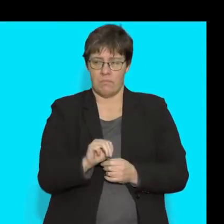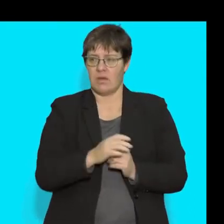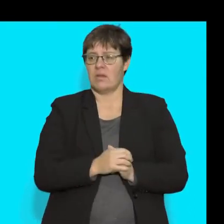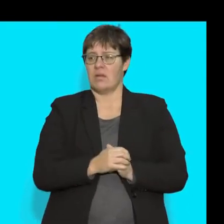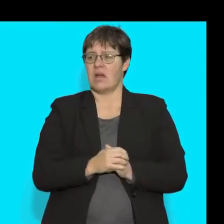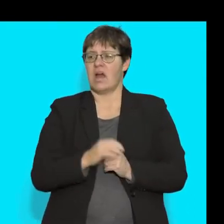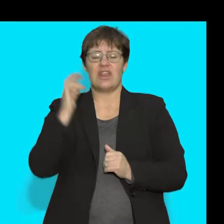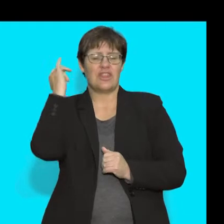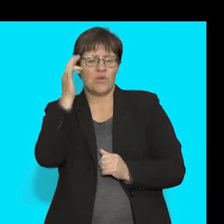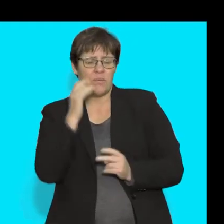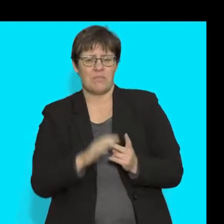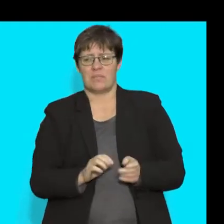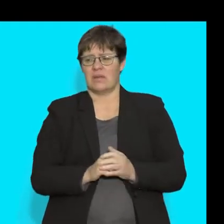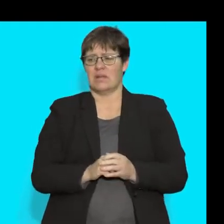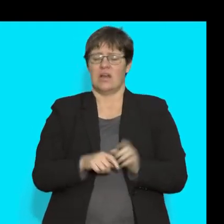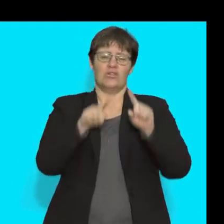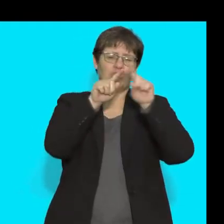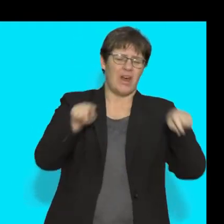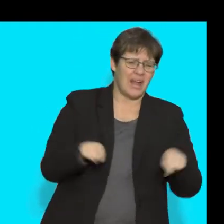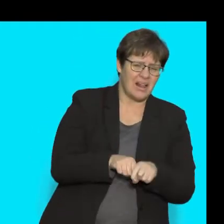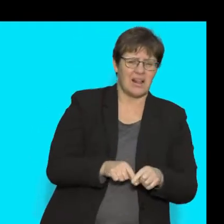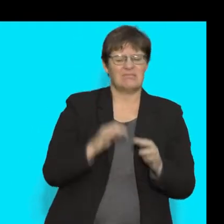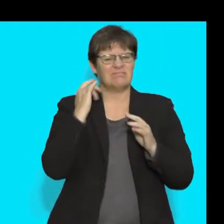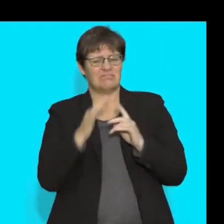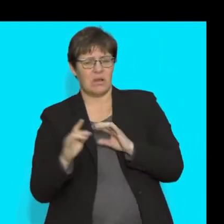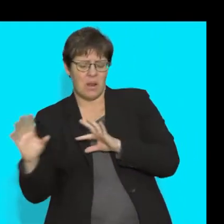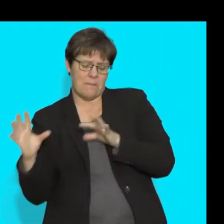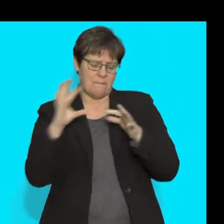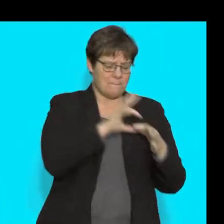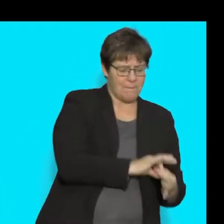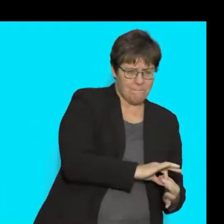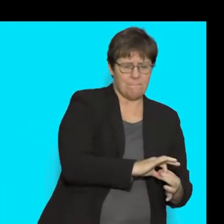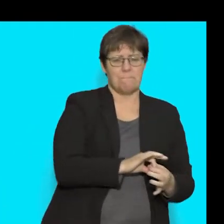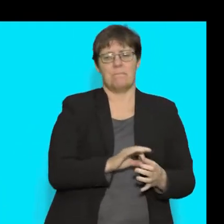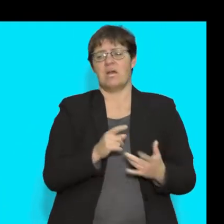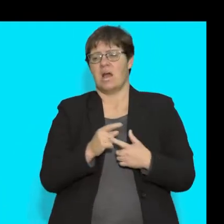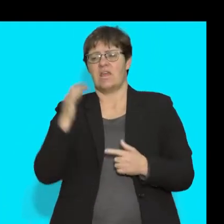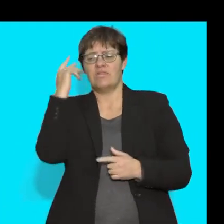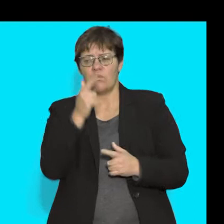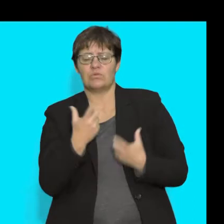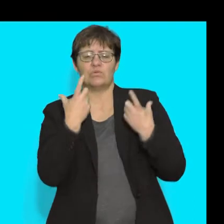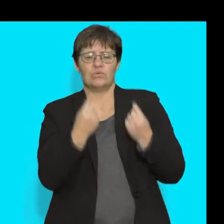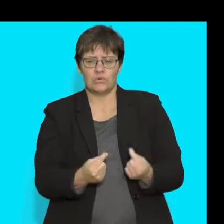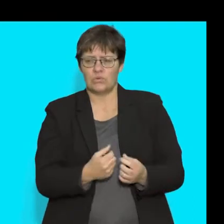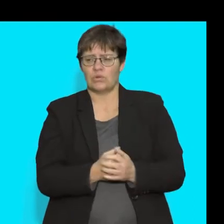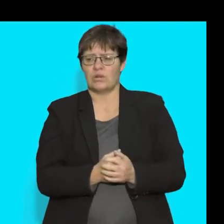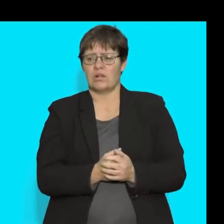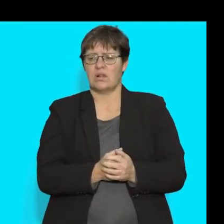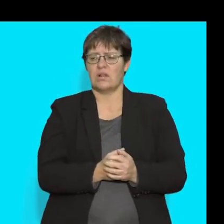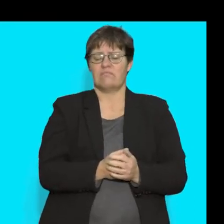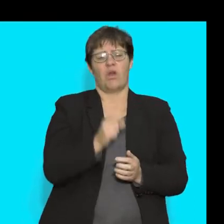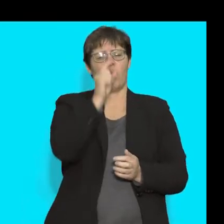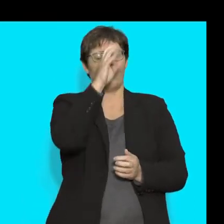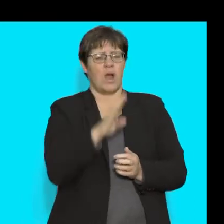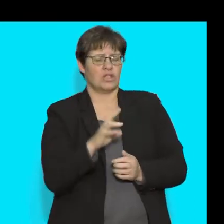call triangles. So there's theorems that have to do with triangles, there's theorems that have to do with quadrilaterals,